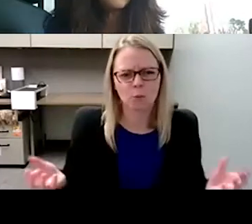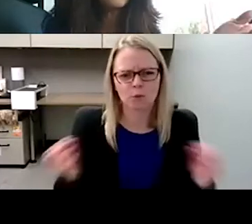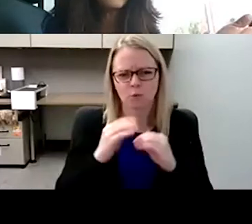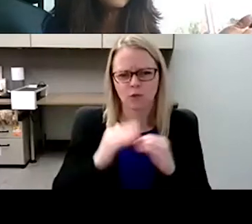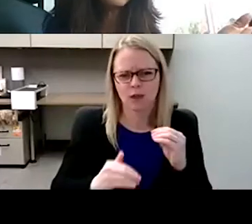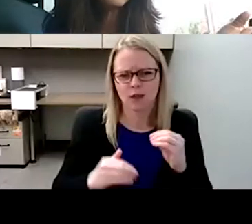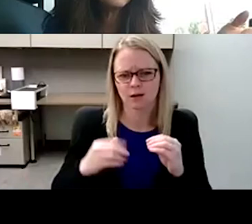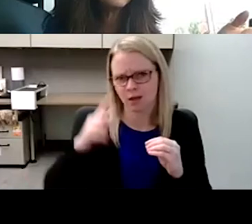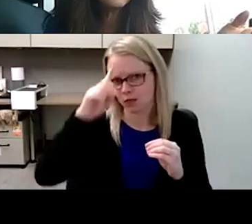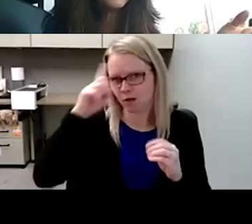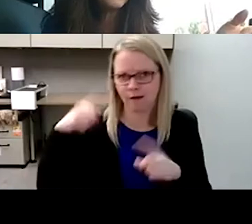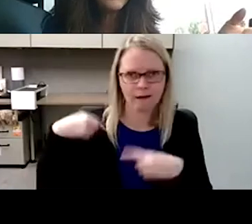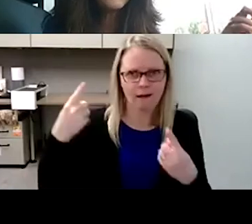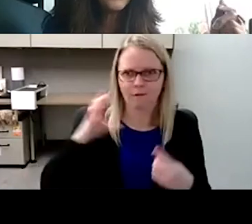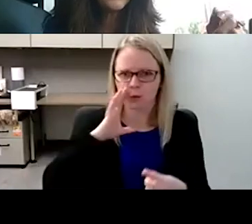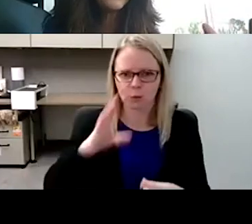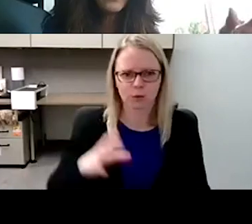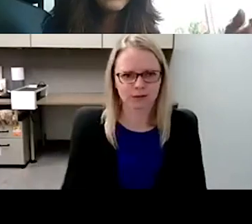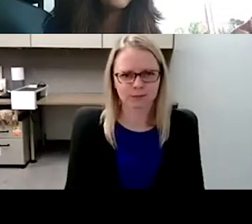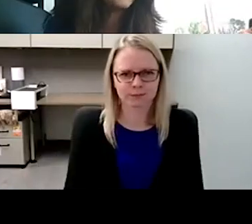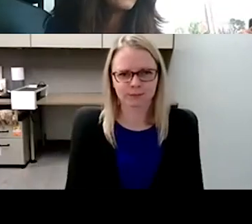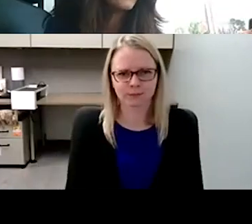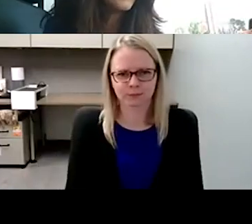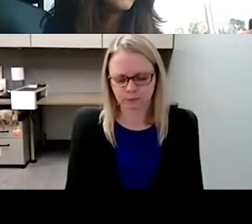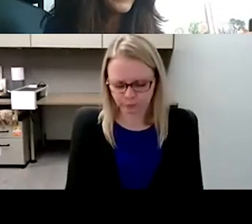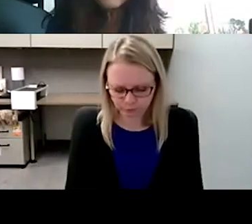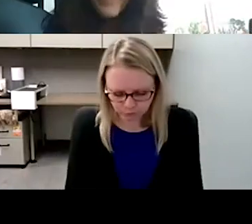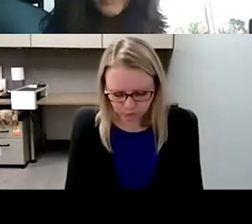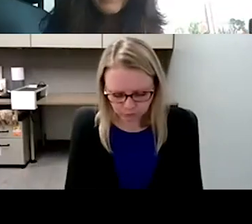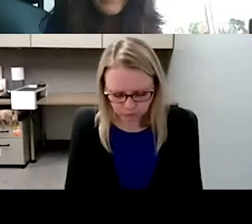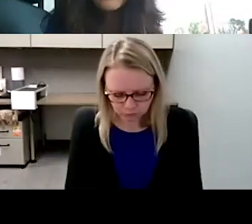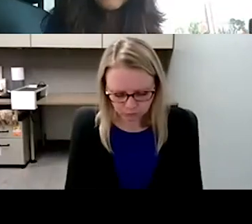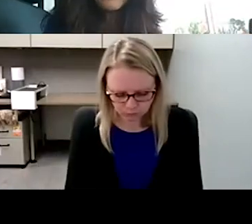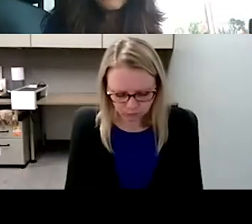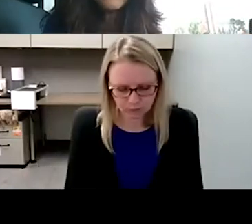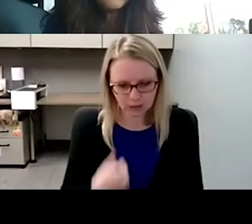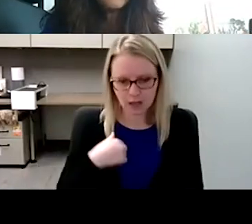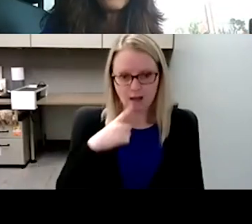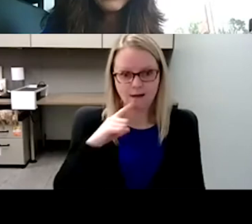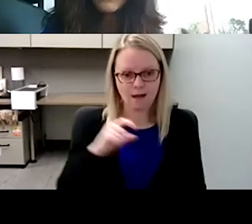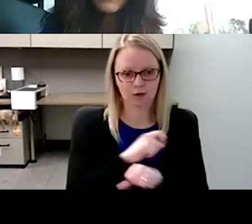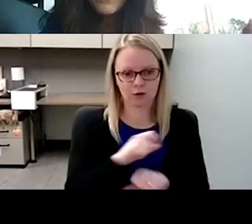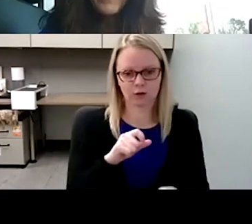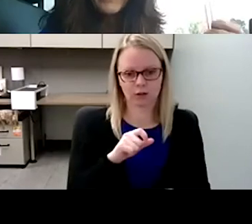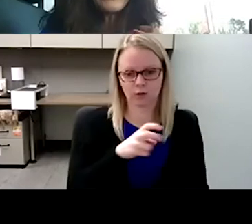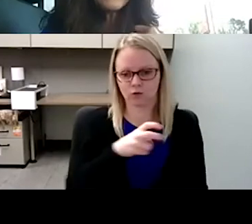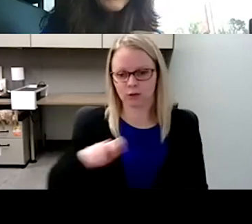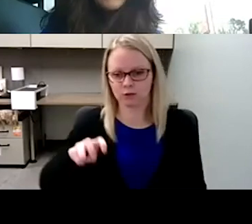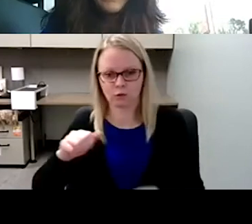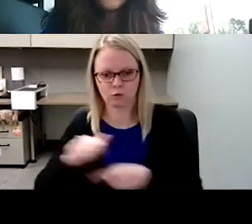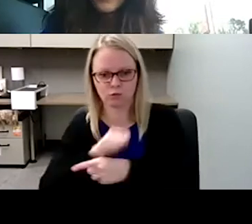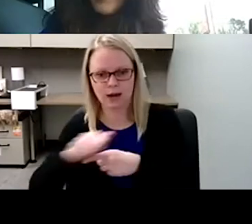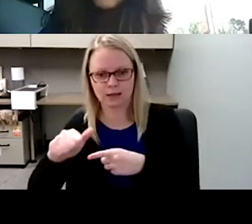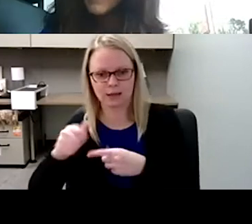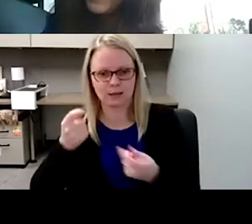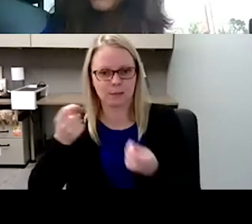public accounting, they moved me into practice management, actually, when I started having my kids, because